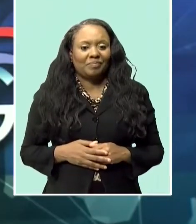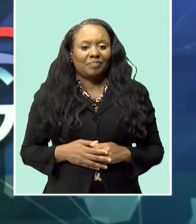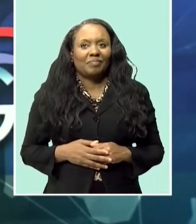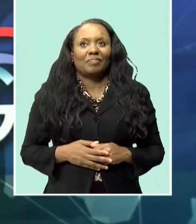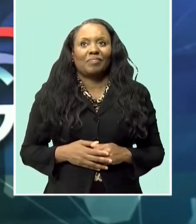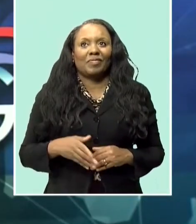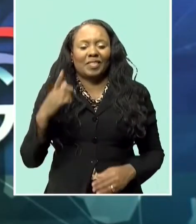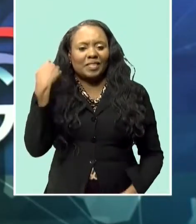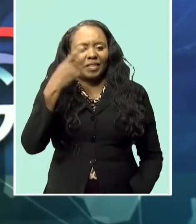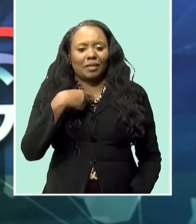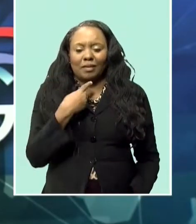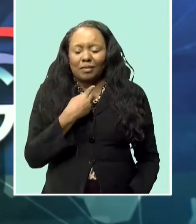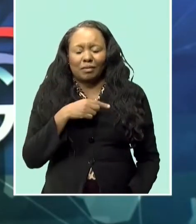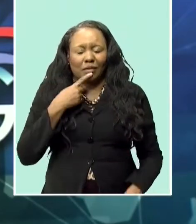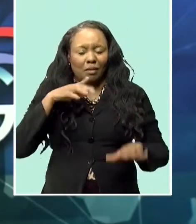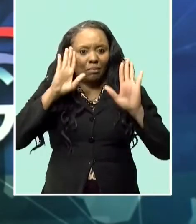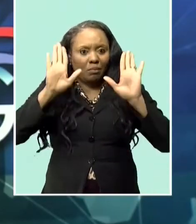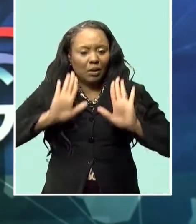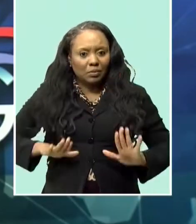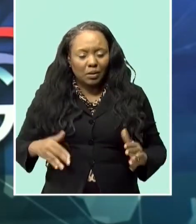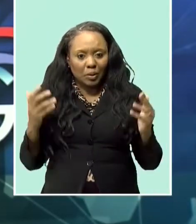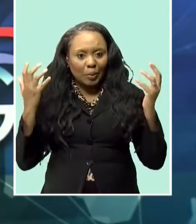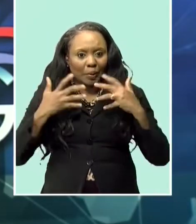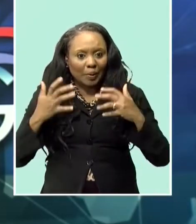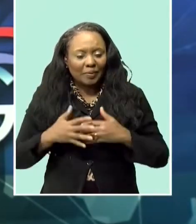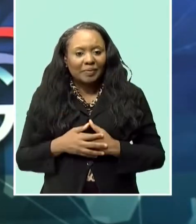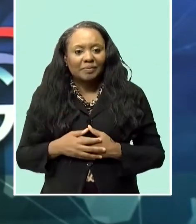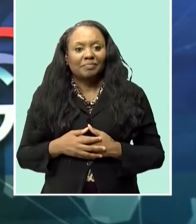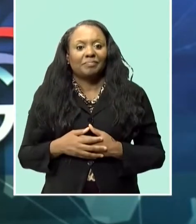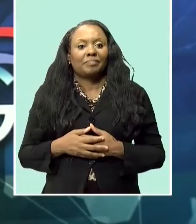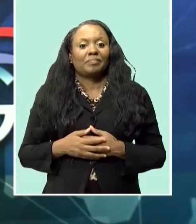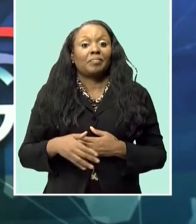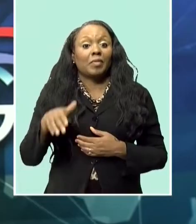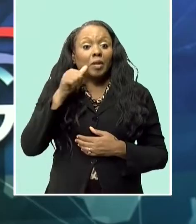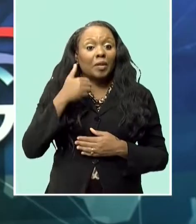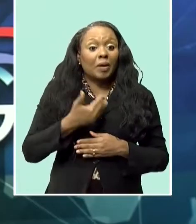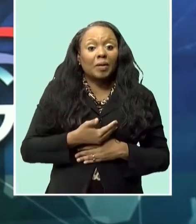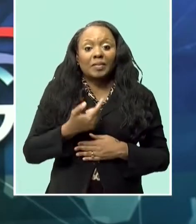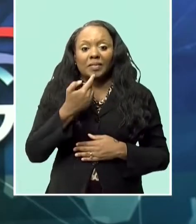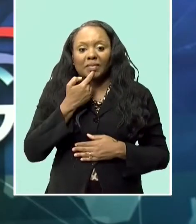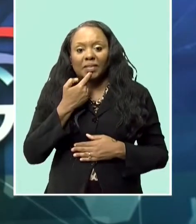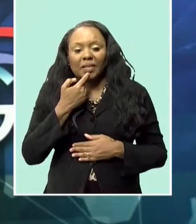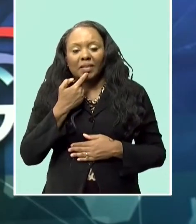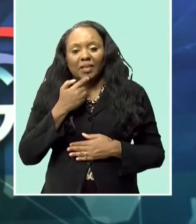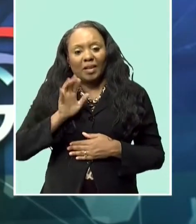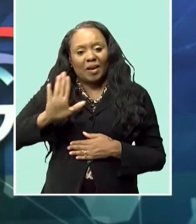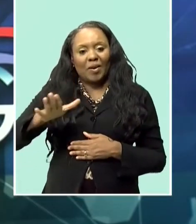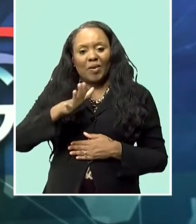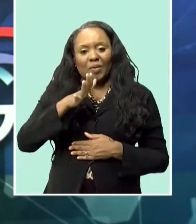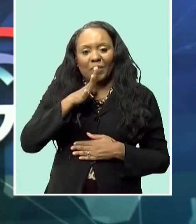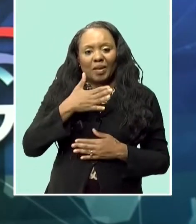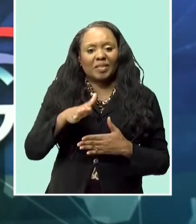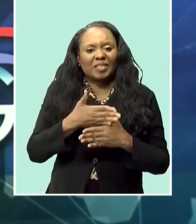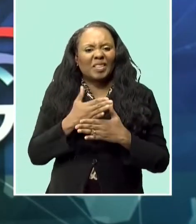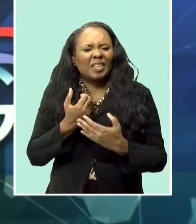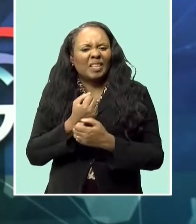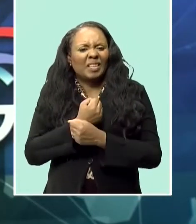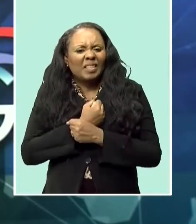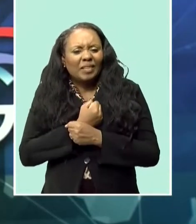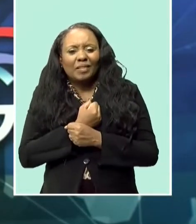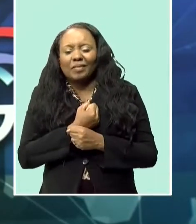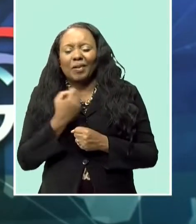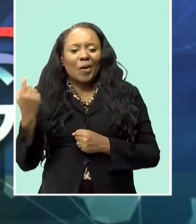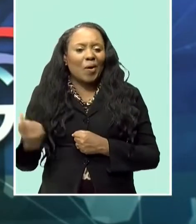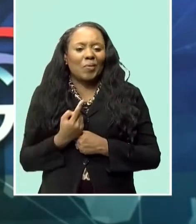She looks and sounds amazing. Daughter Margaret Ann Joseph, who is her main caregiver, said the love her mother shared comes back as the house is